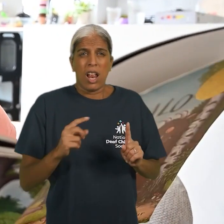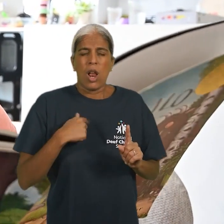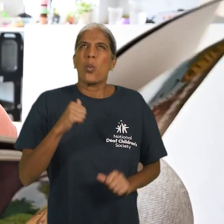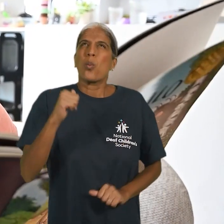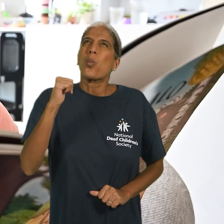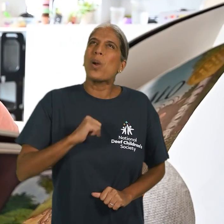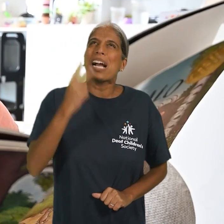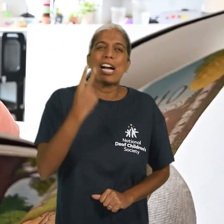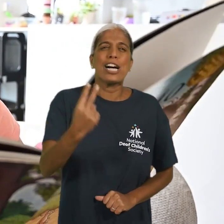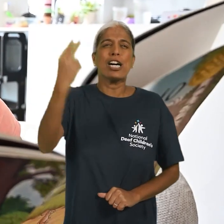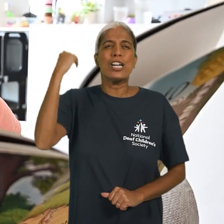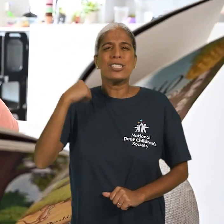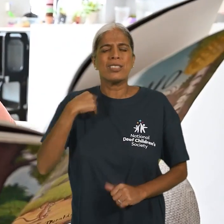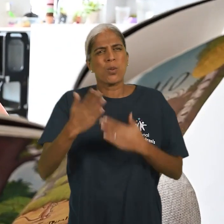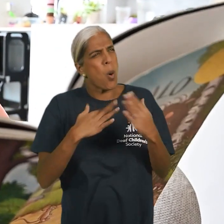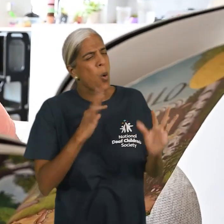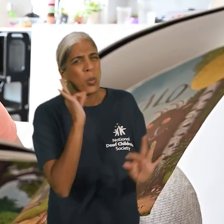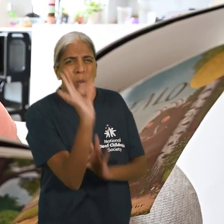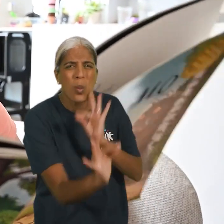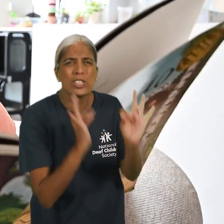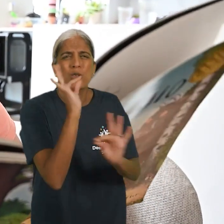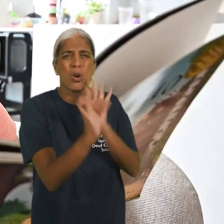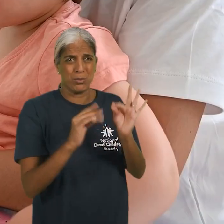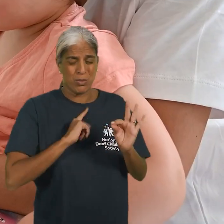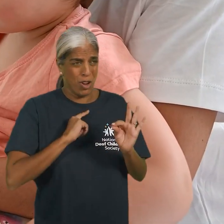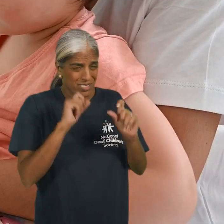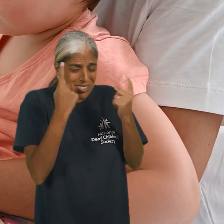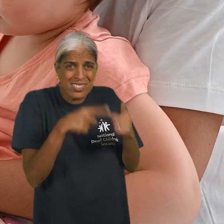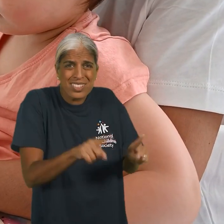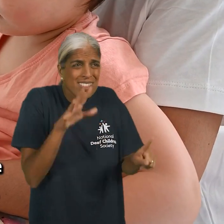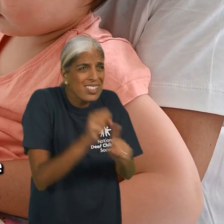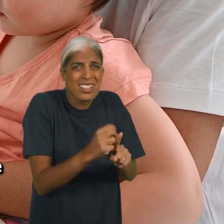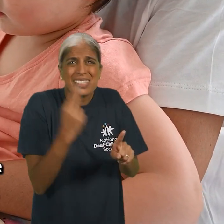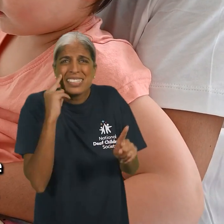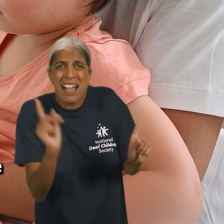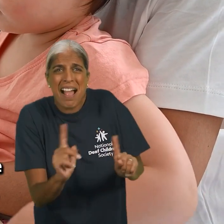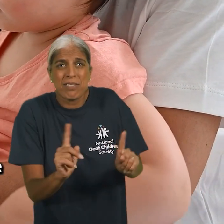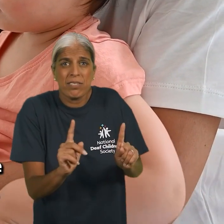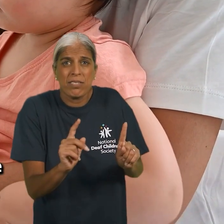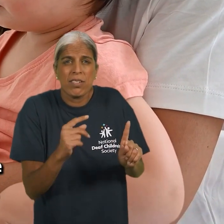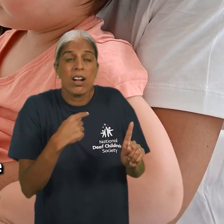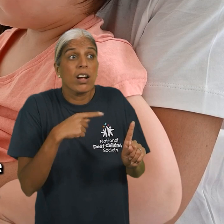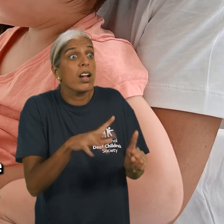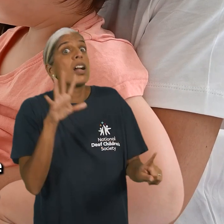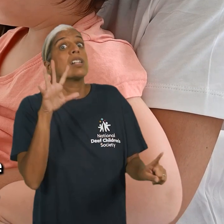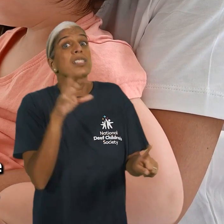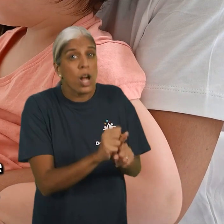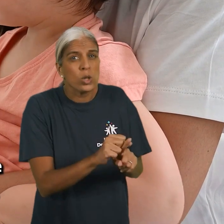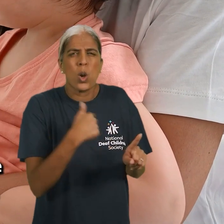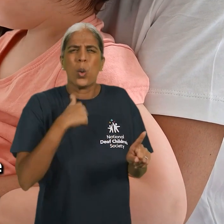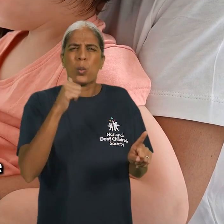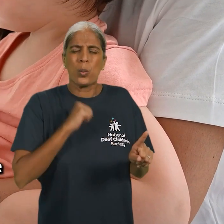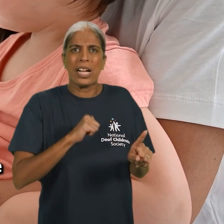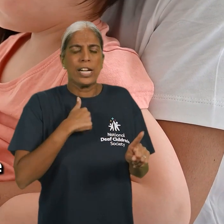more questions early on because I just didn't really understand her diagnosis, and I wish I'd pushed to